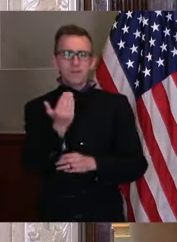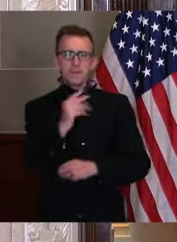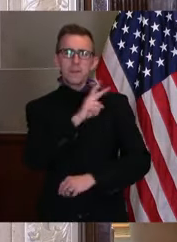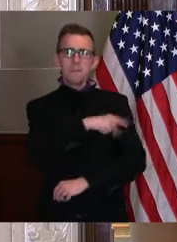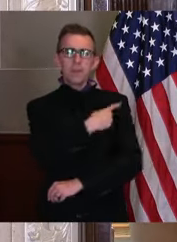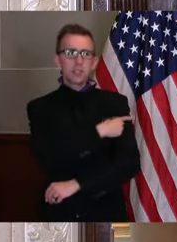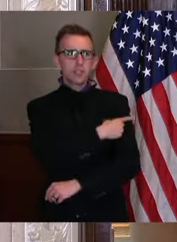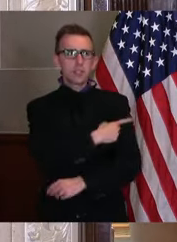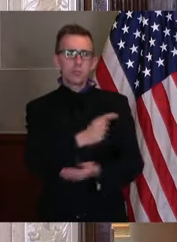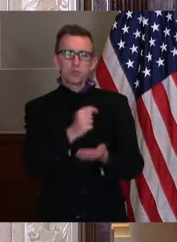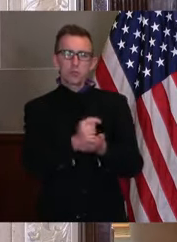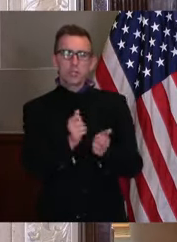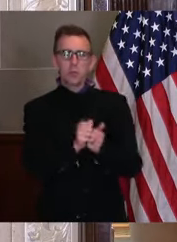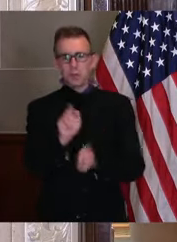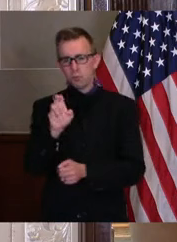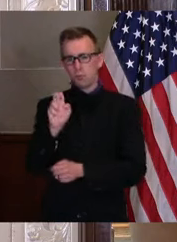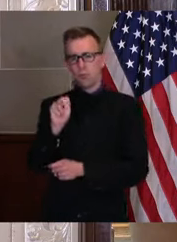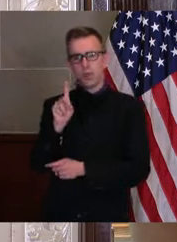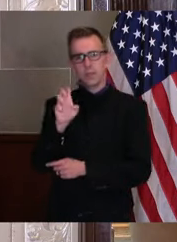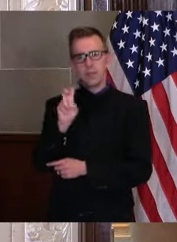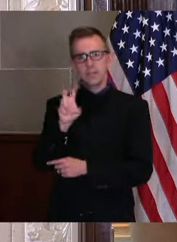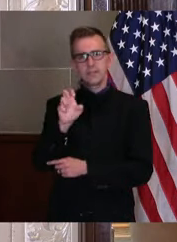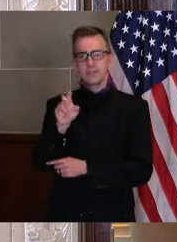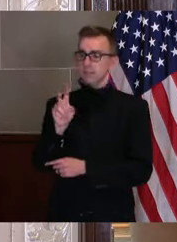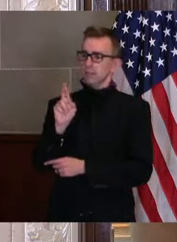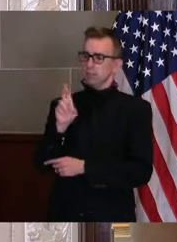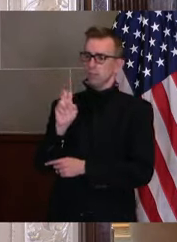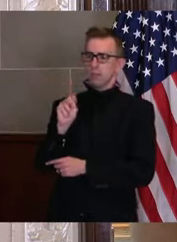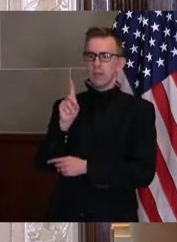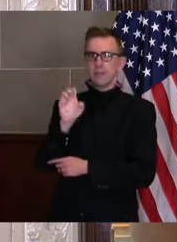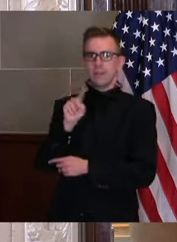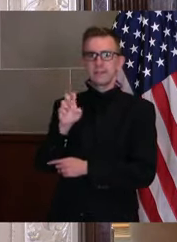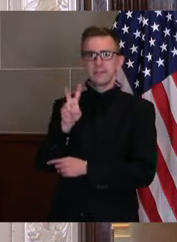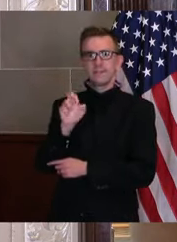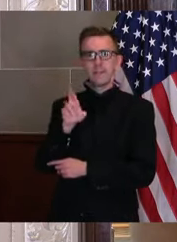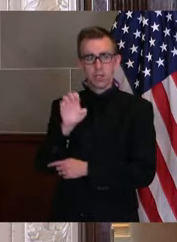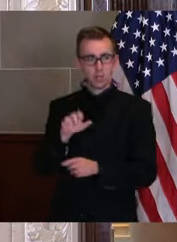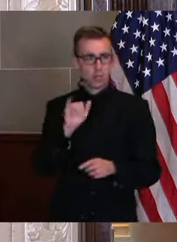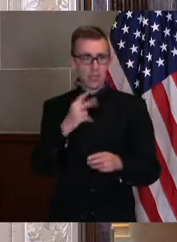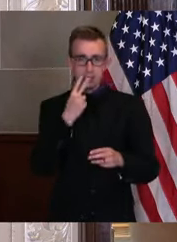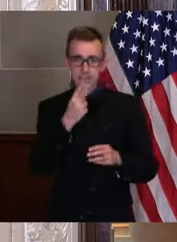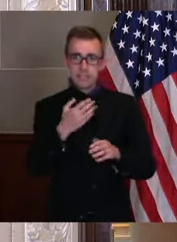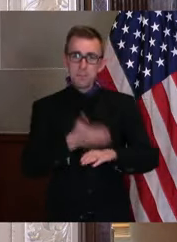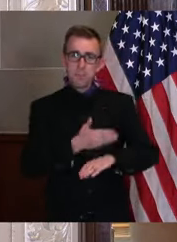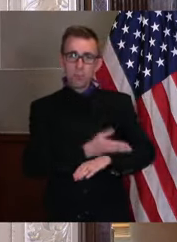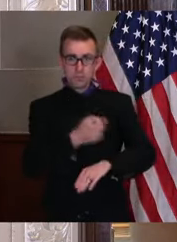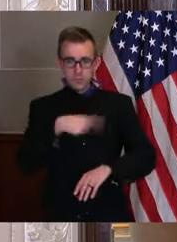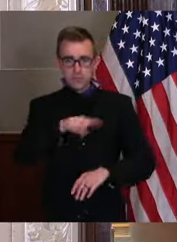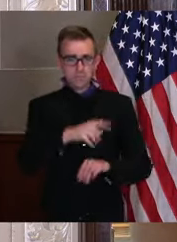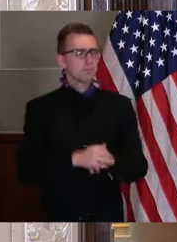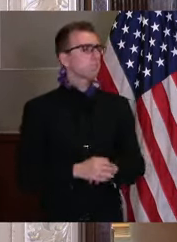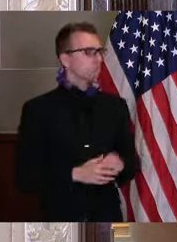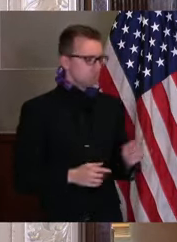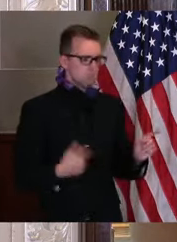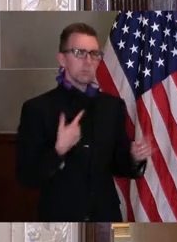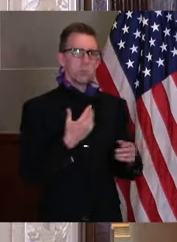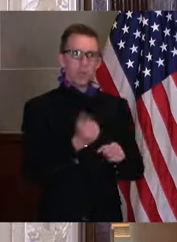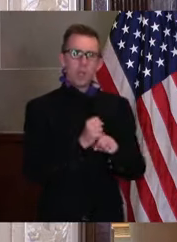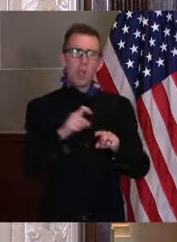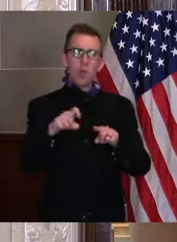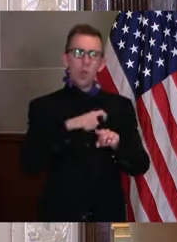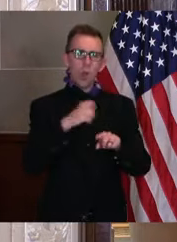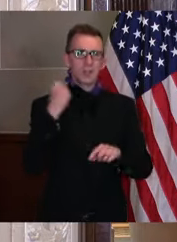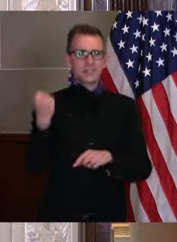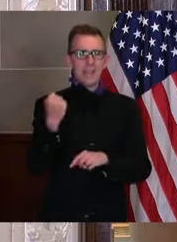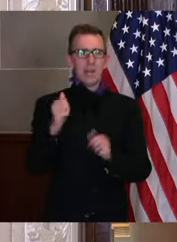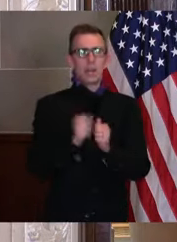been treated with the remdesivir who are in ICU. Mm-hmm. Any word if they have shown improvements? We had a call on Saturday with all